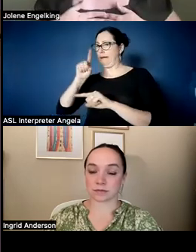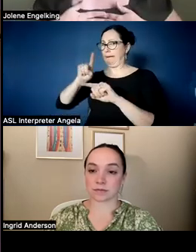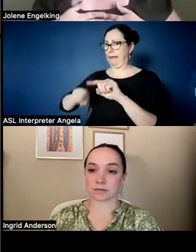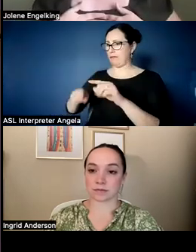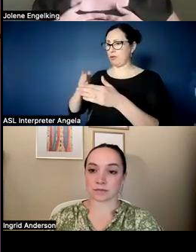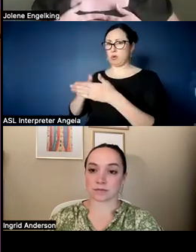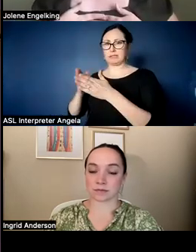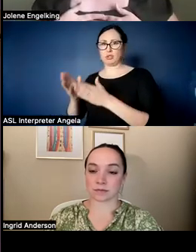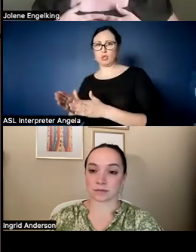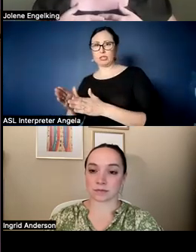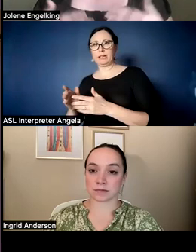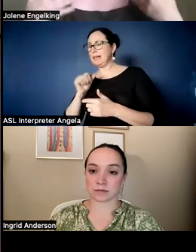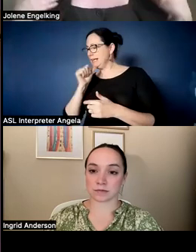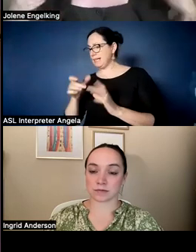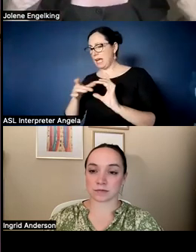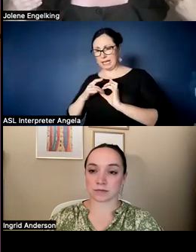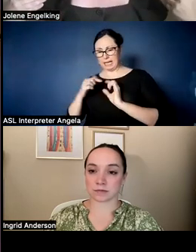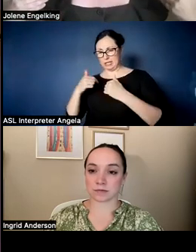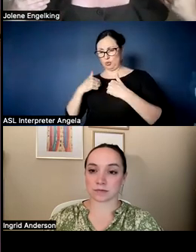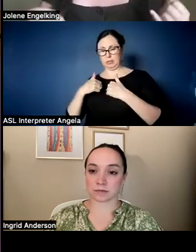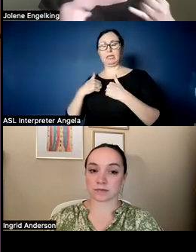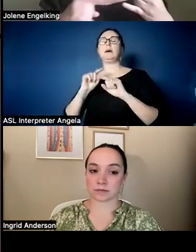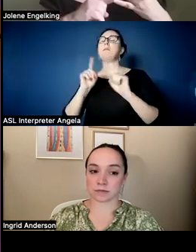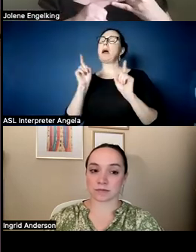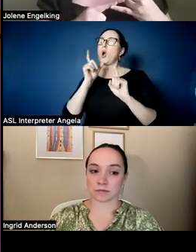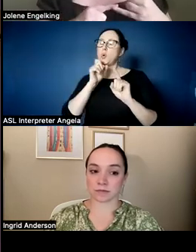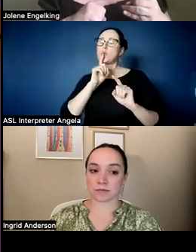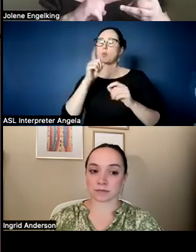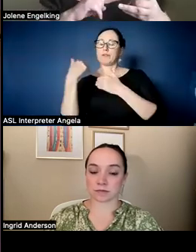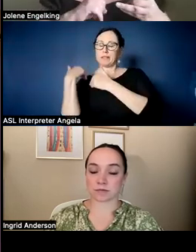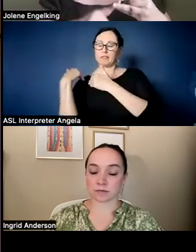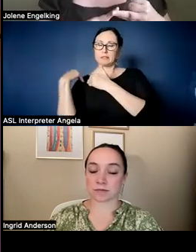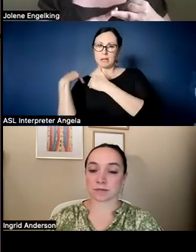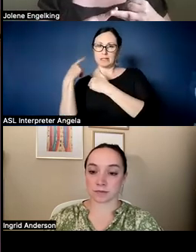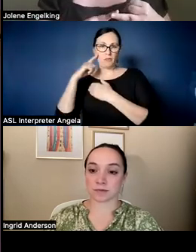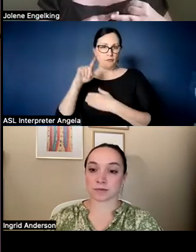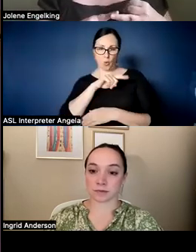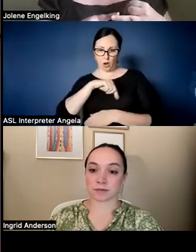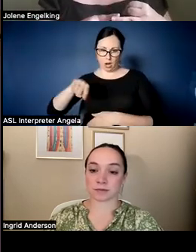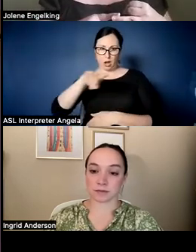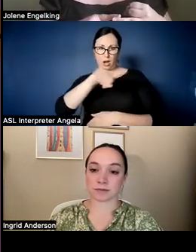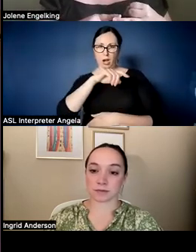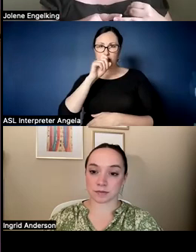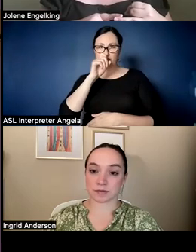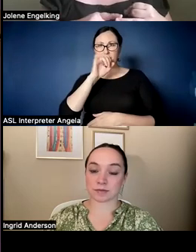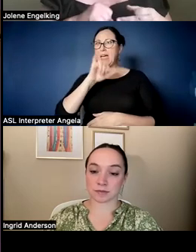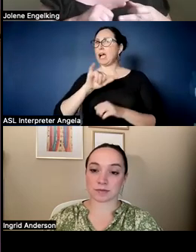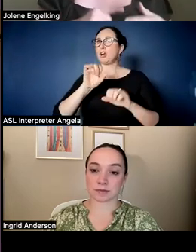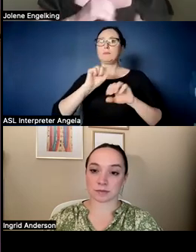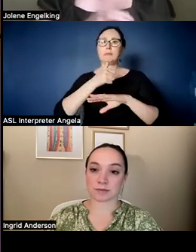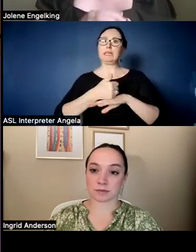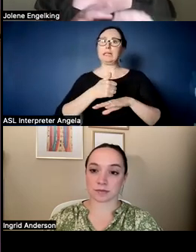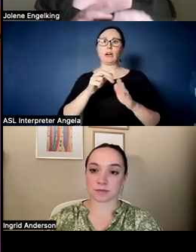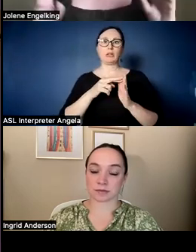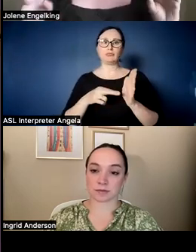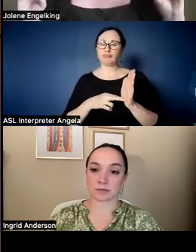not them as individuals. It's who are we truly accountable to? And that can be our funders. That can be our statutes. That can be all of these